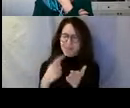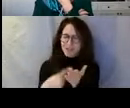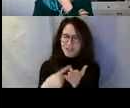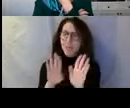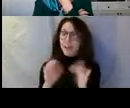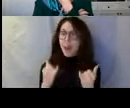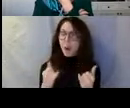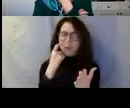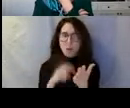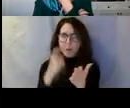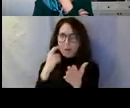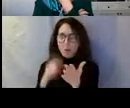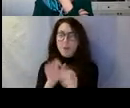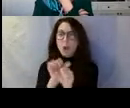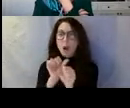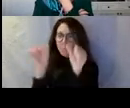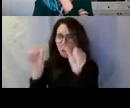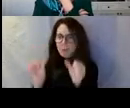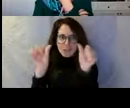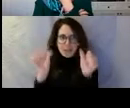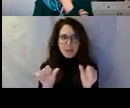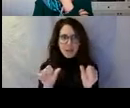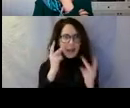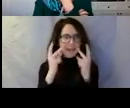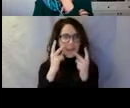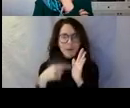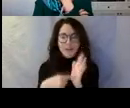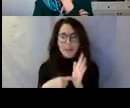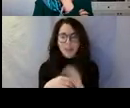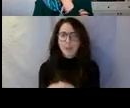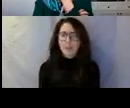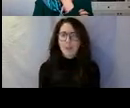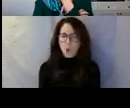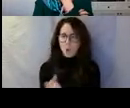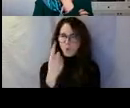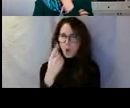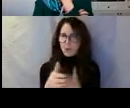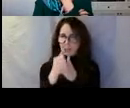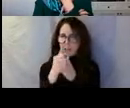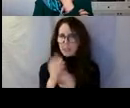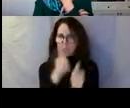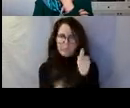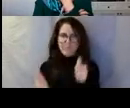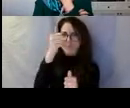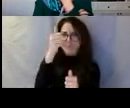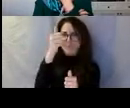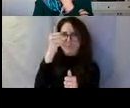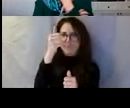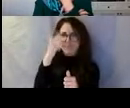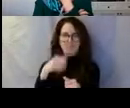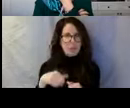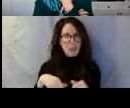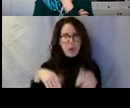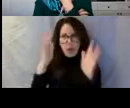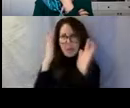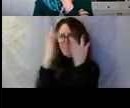like the job postings that come out, that this idea of like a one auteur leader at the top of an organization with all of their brilliance kind of